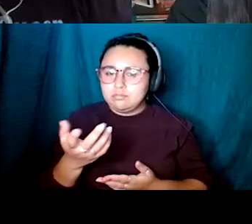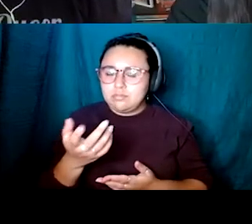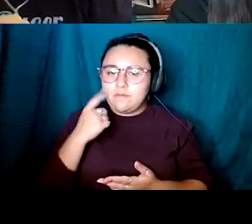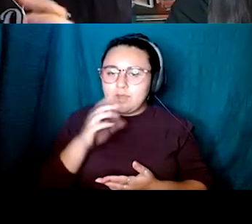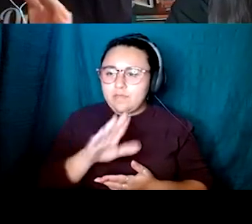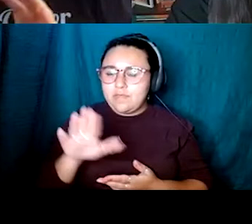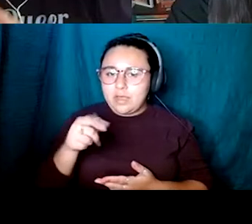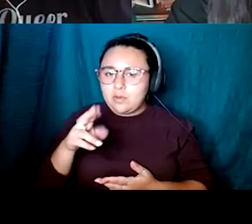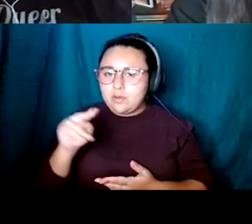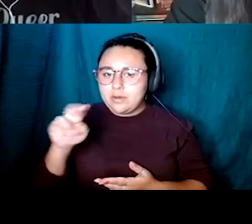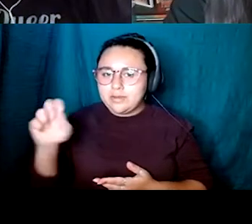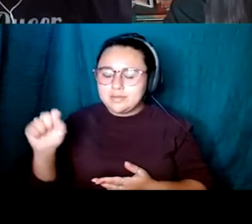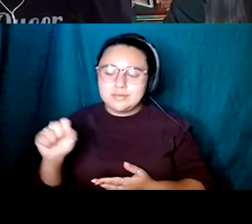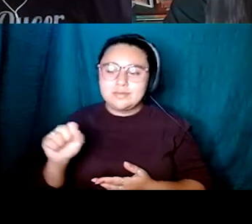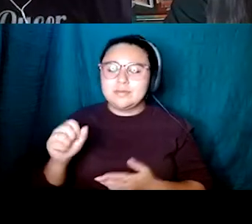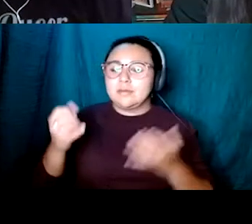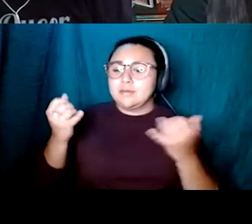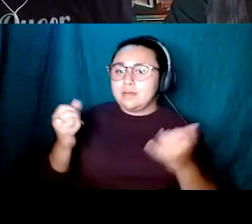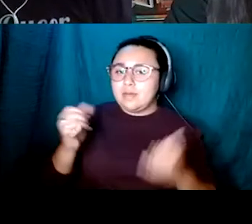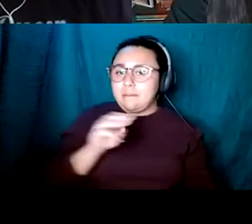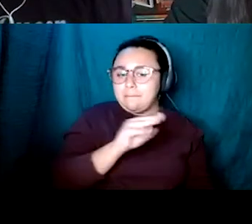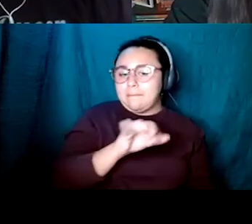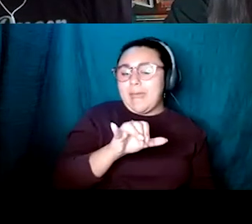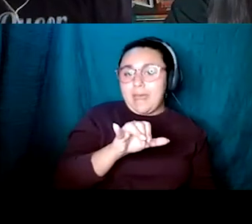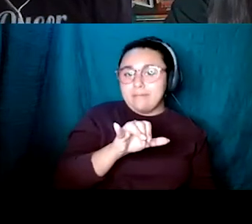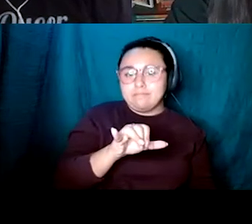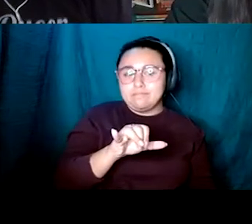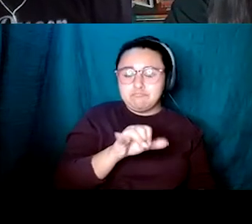know, and now May for their fatness.